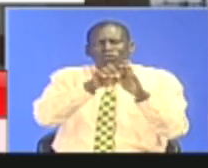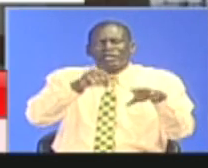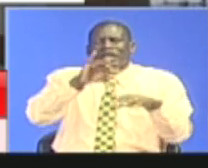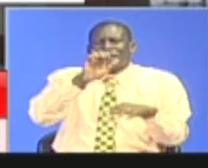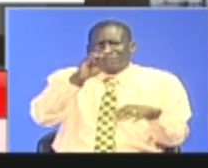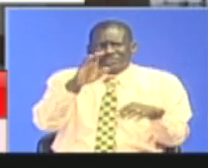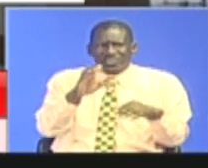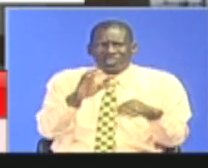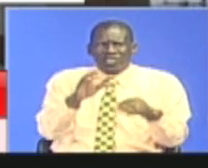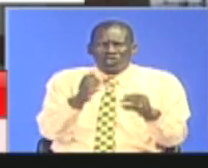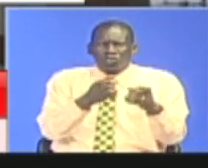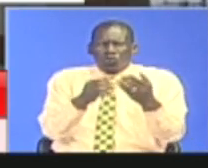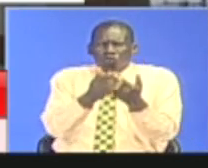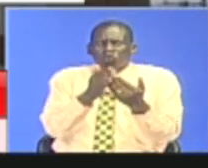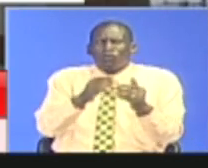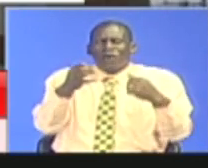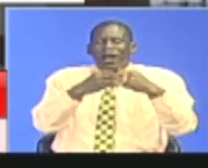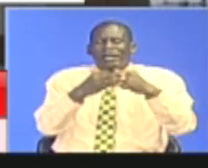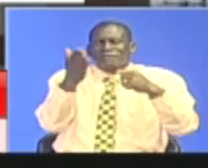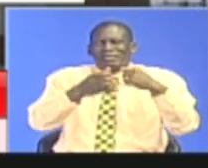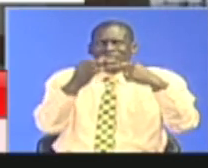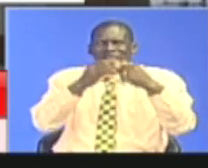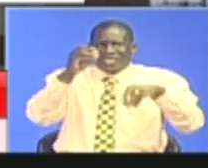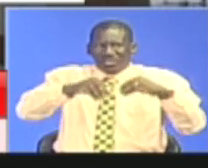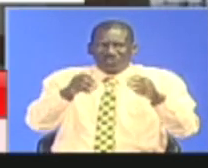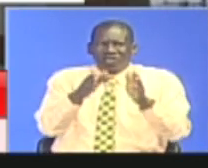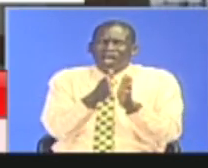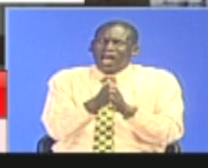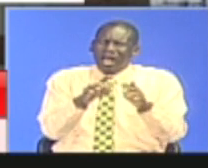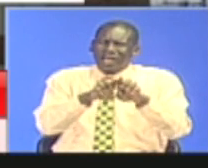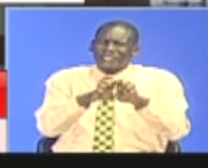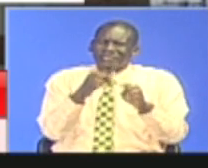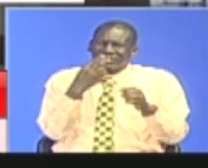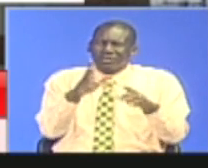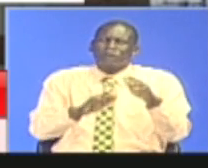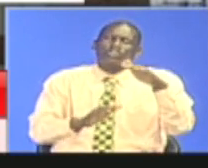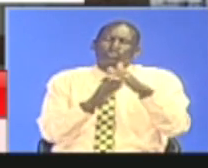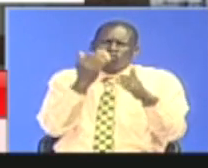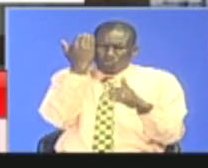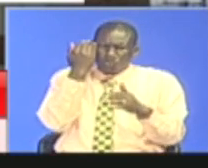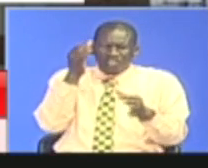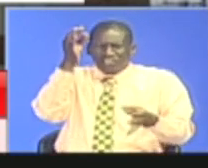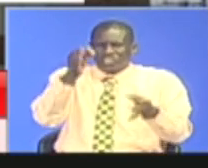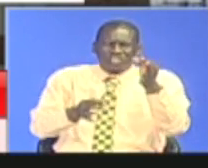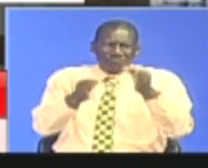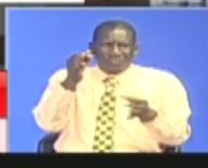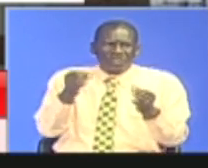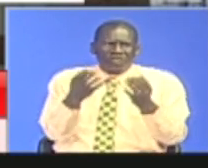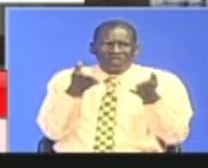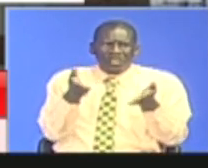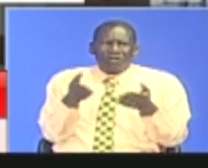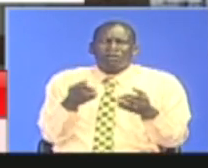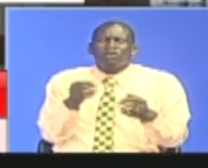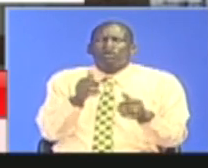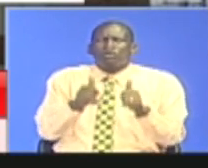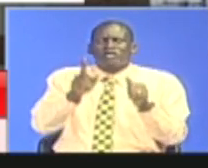IEBC's handling of the August 8th elections, as noted by the Supreme Court in its ruling that annulled the